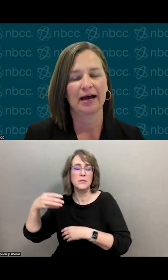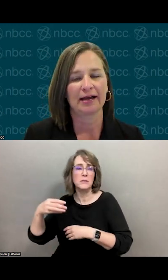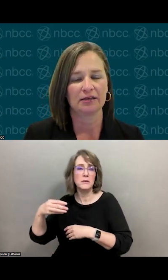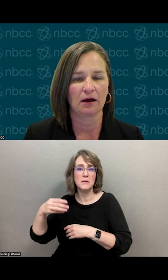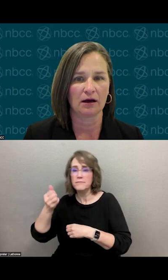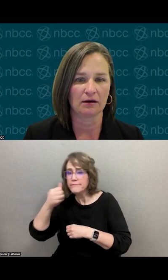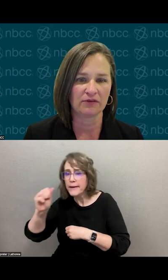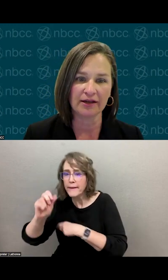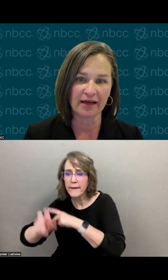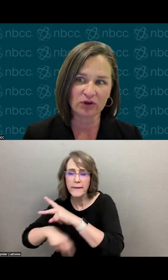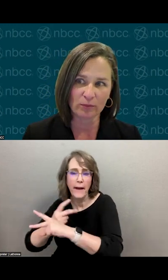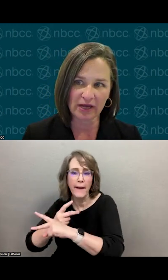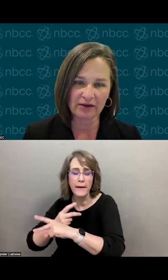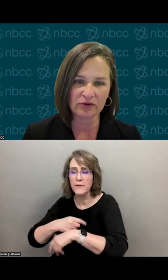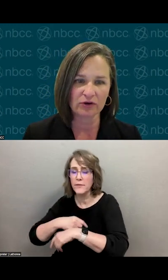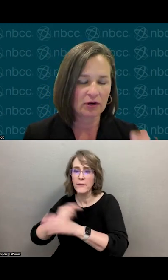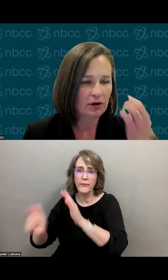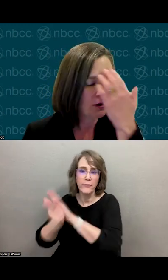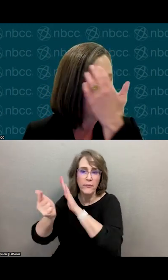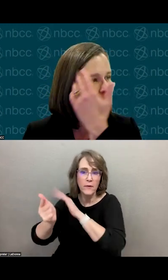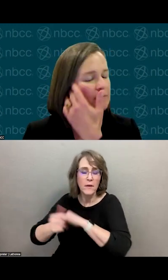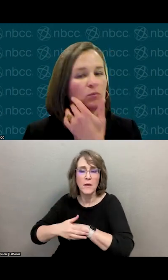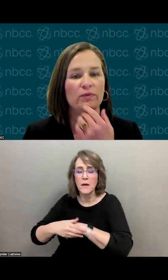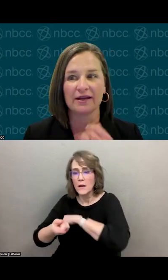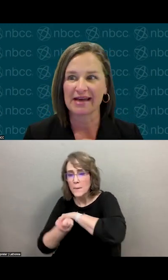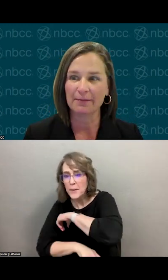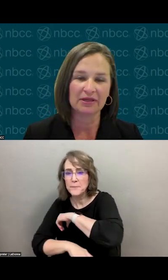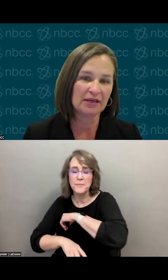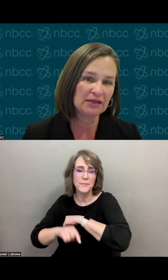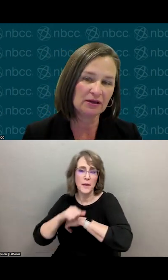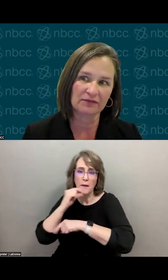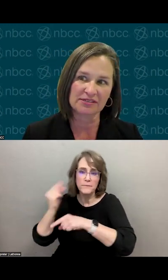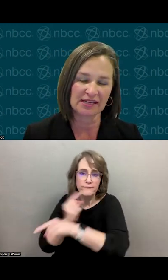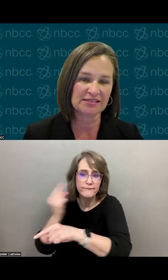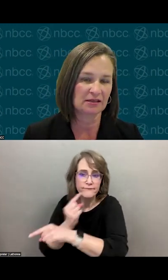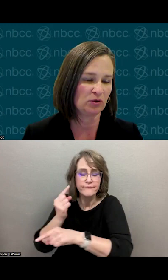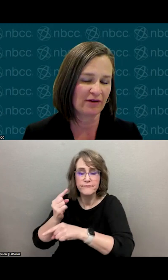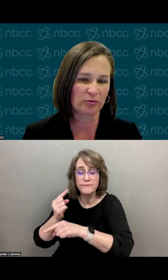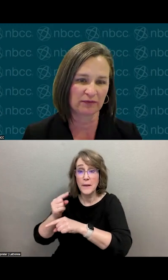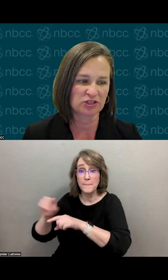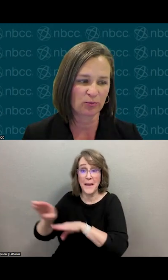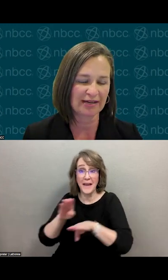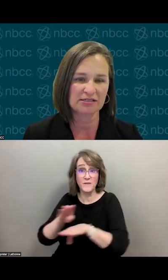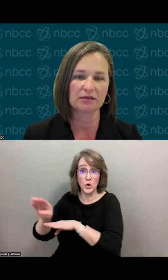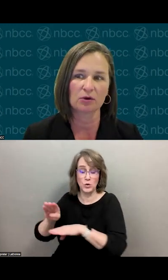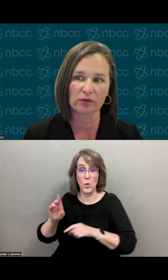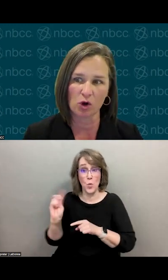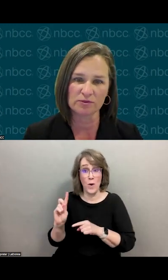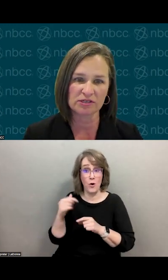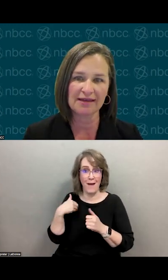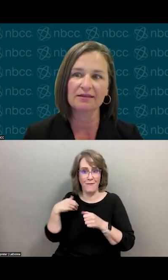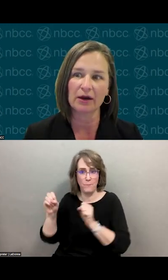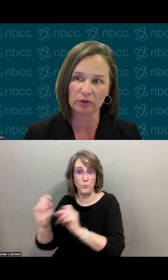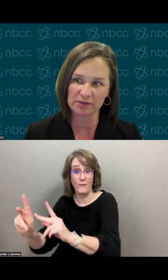any kind of unethical behavior that has happened in any of the states that you have a privilege to practice in or the